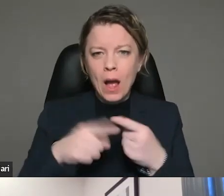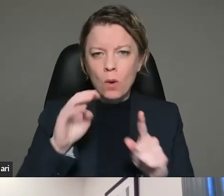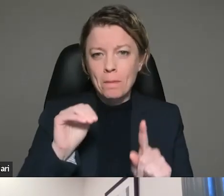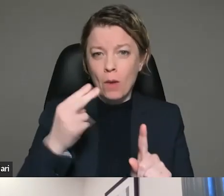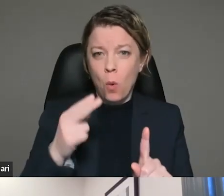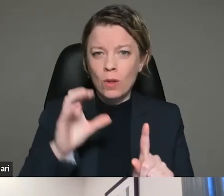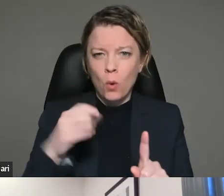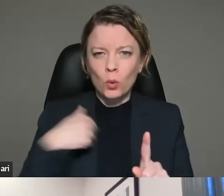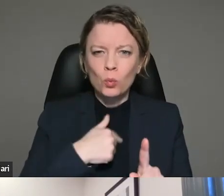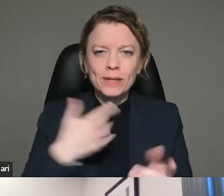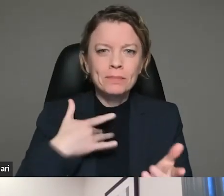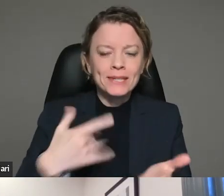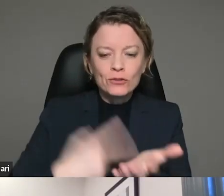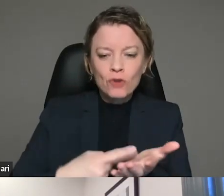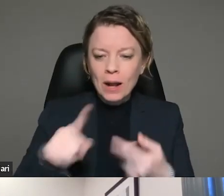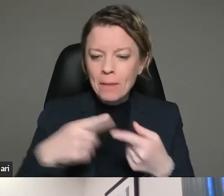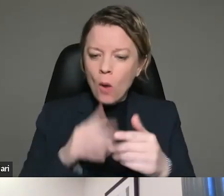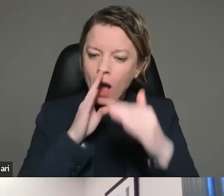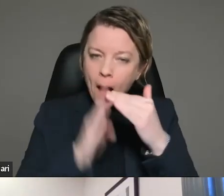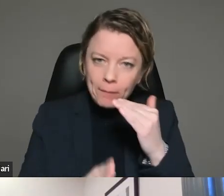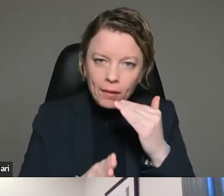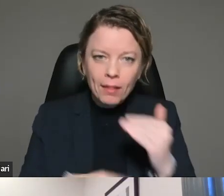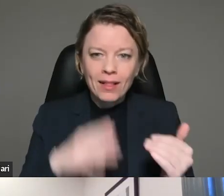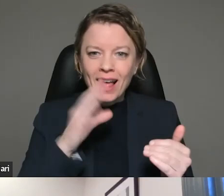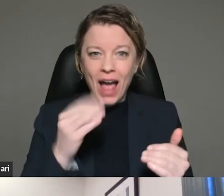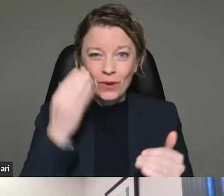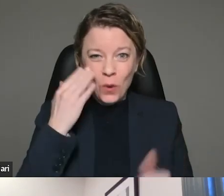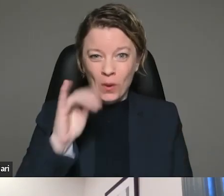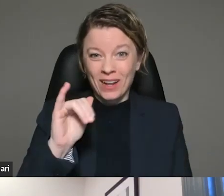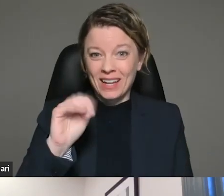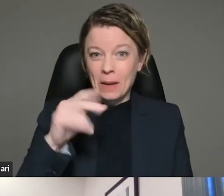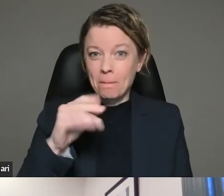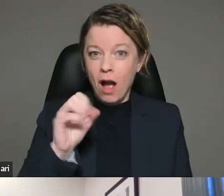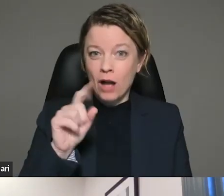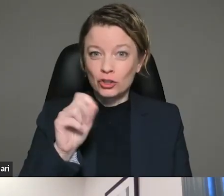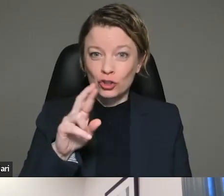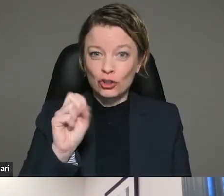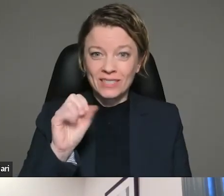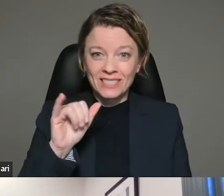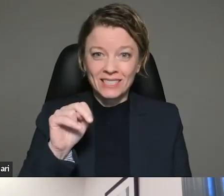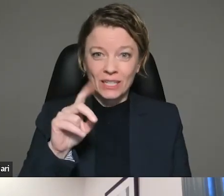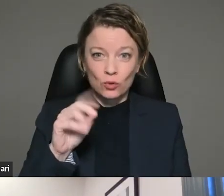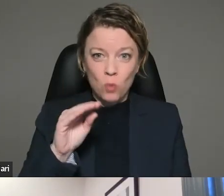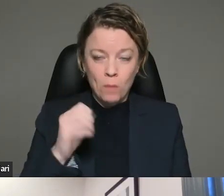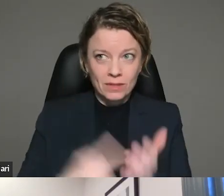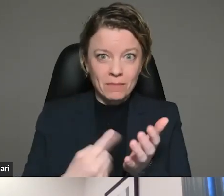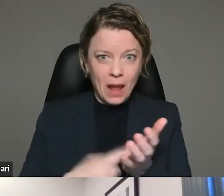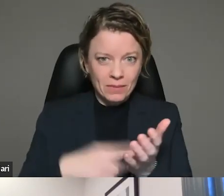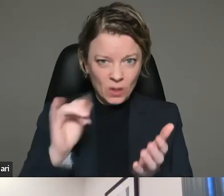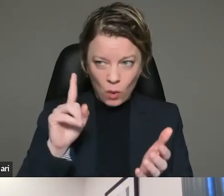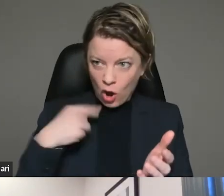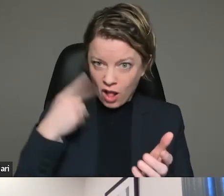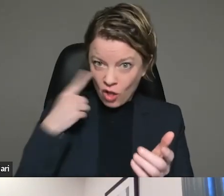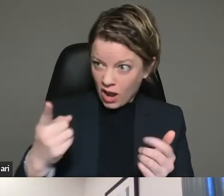think about being humble or almost a little bit imposter syndrome, in that I was like, wow, they're asking me to do